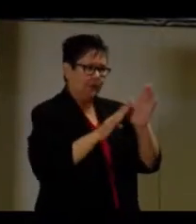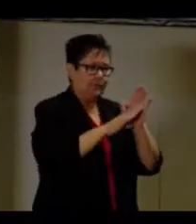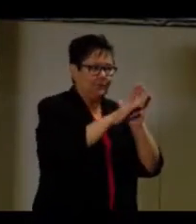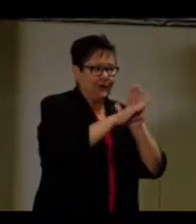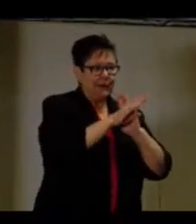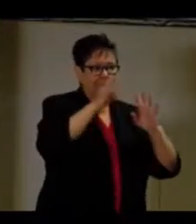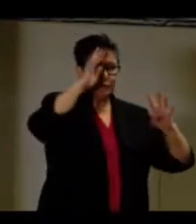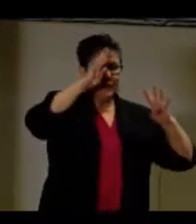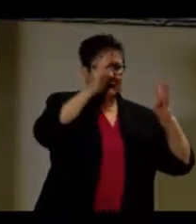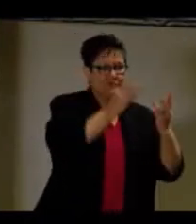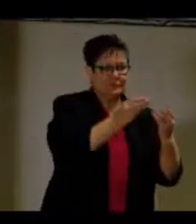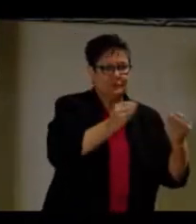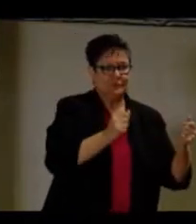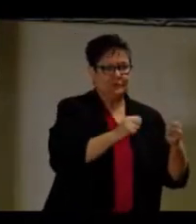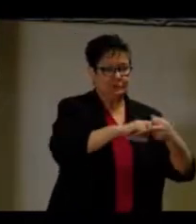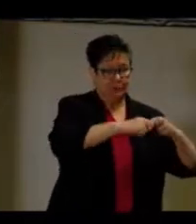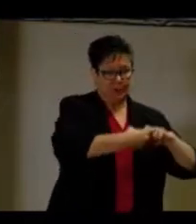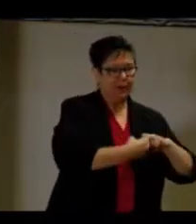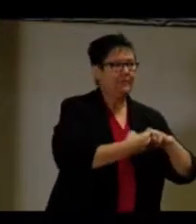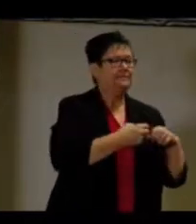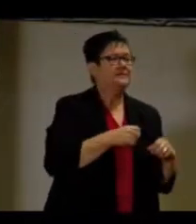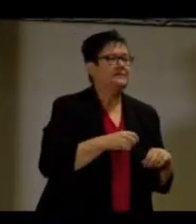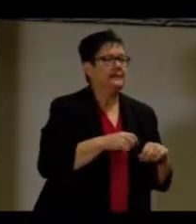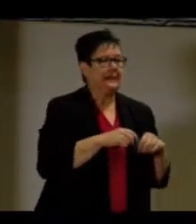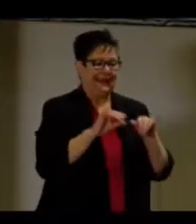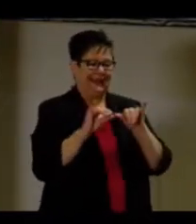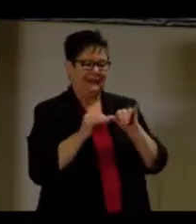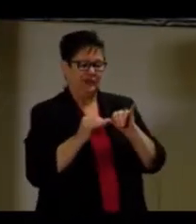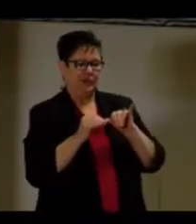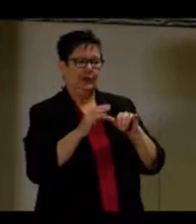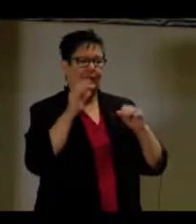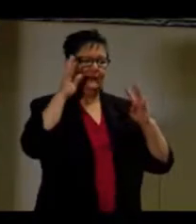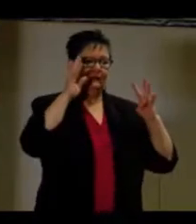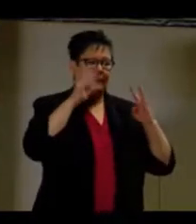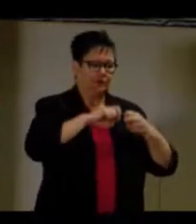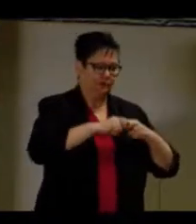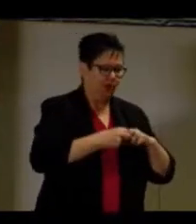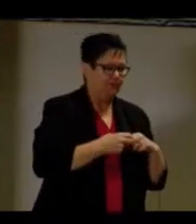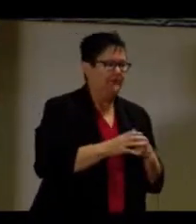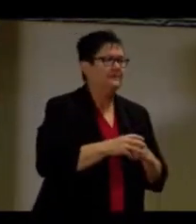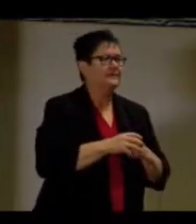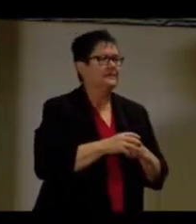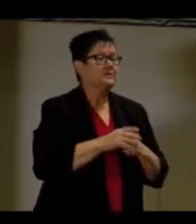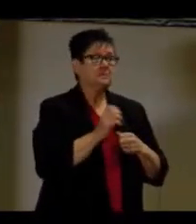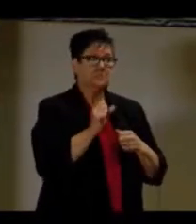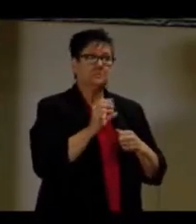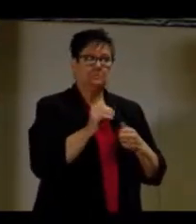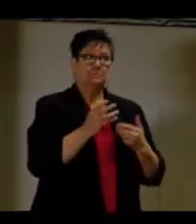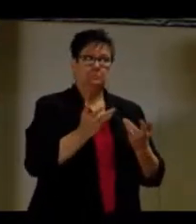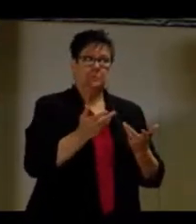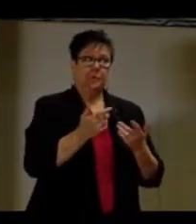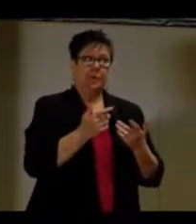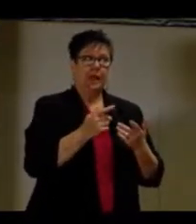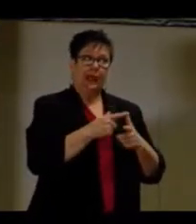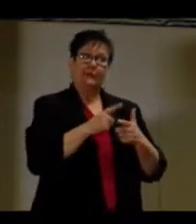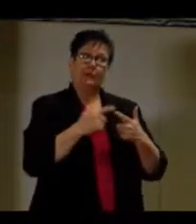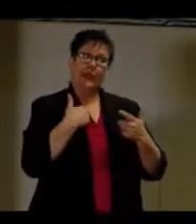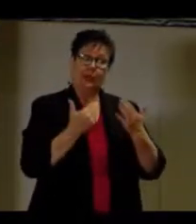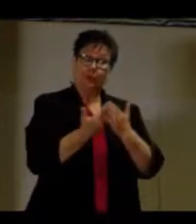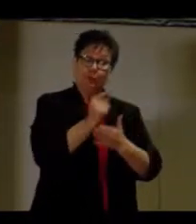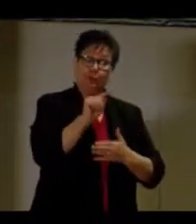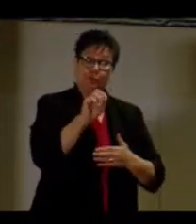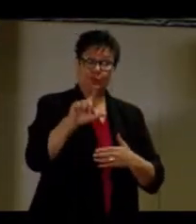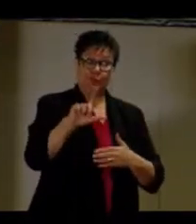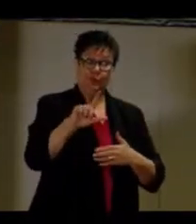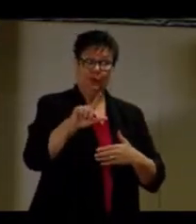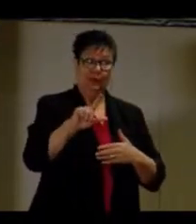solutions to some problems, innovation or engineering problems. So, and then we had a new tool introduced